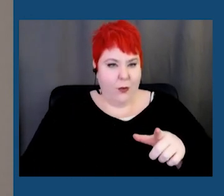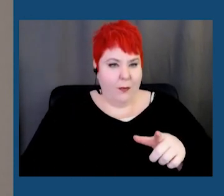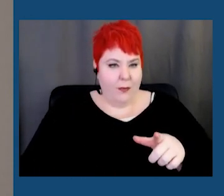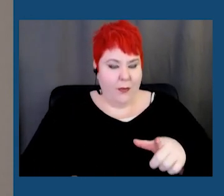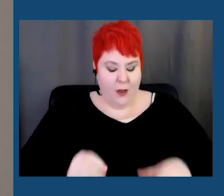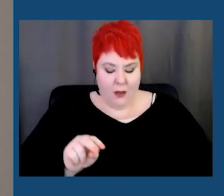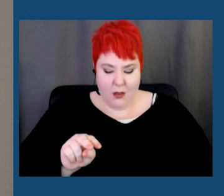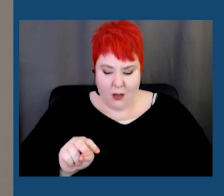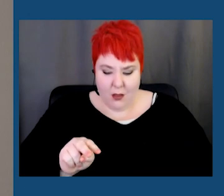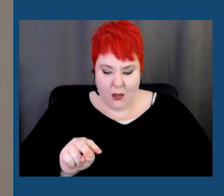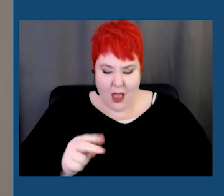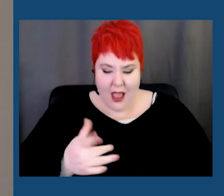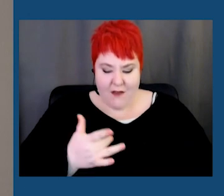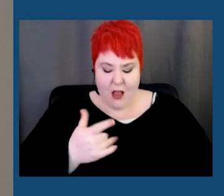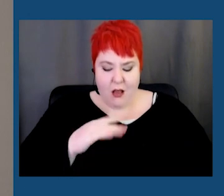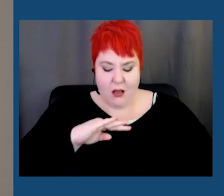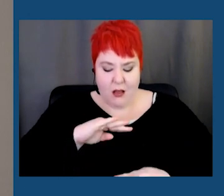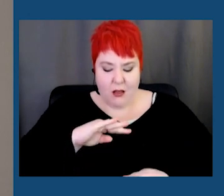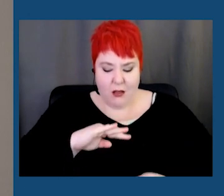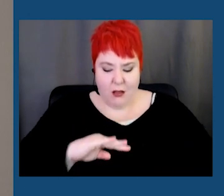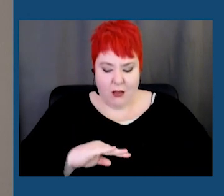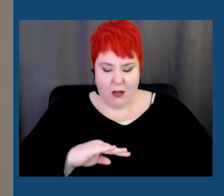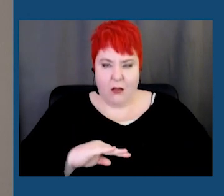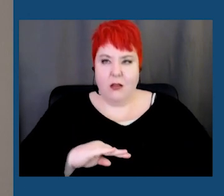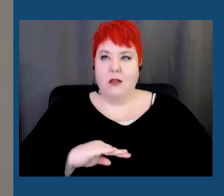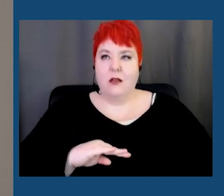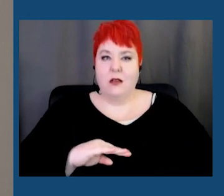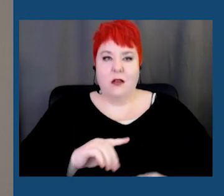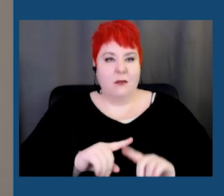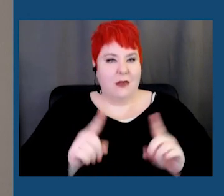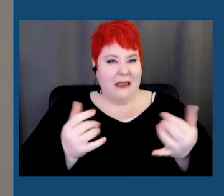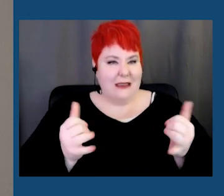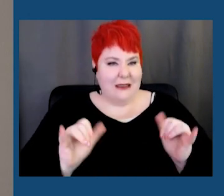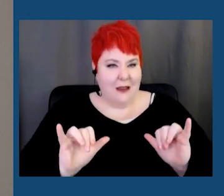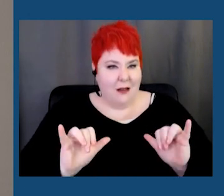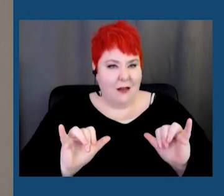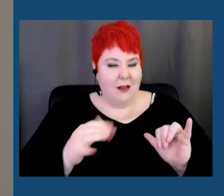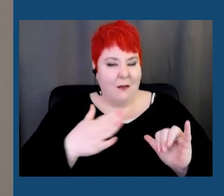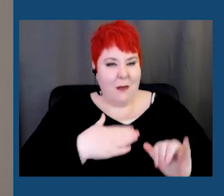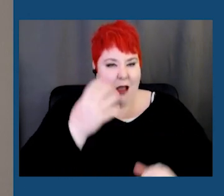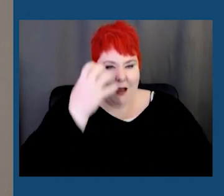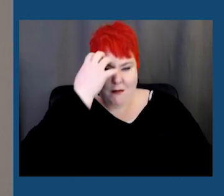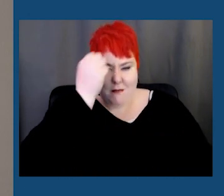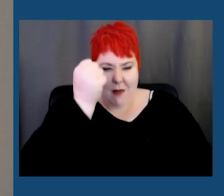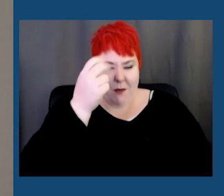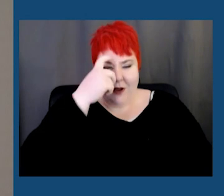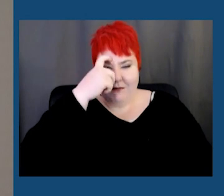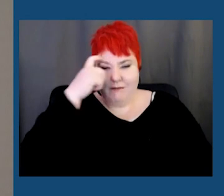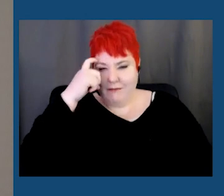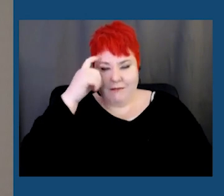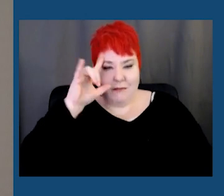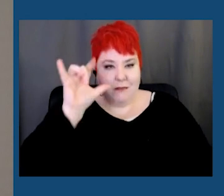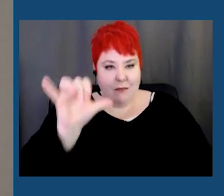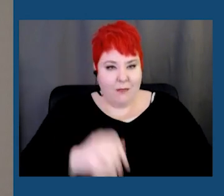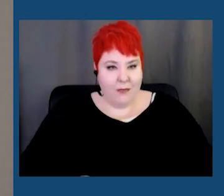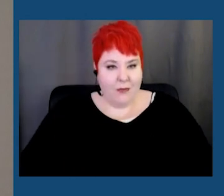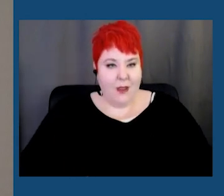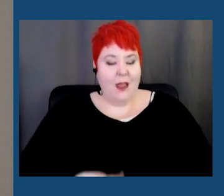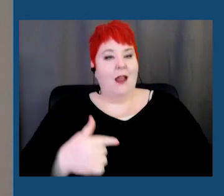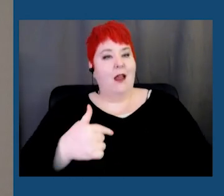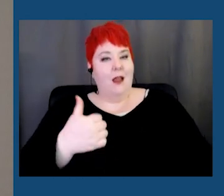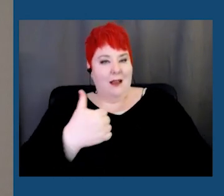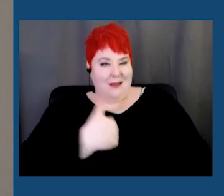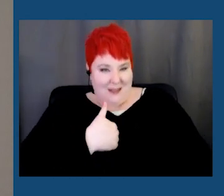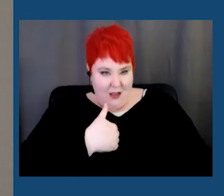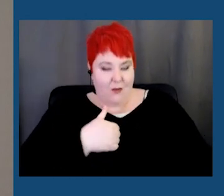relief, but this exact moment lives in my memory. I had a self-induced abortion.